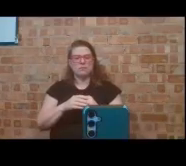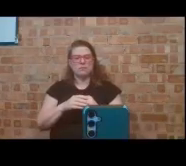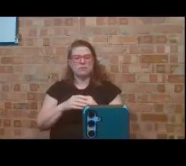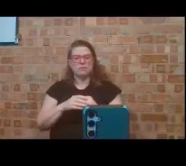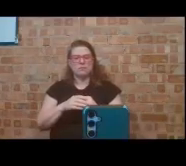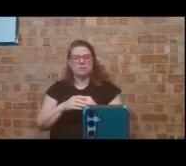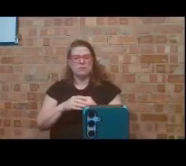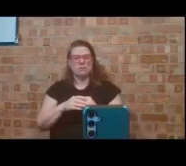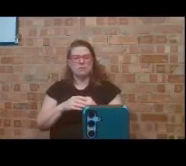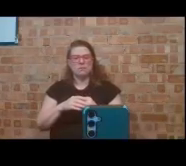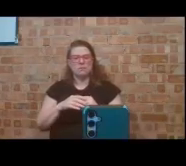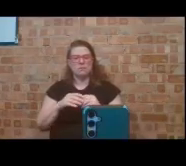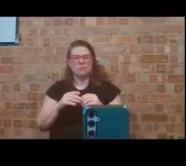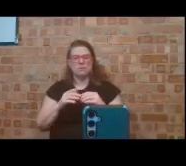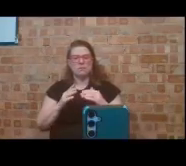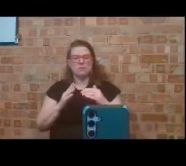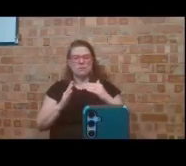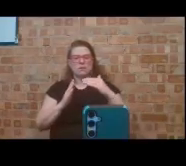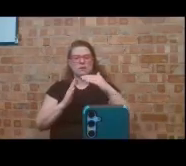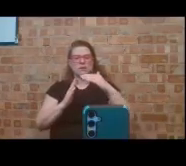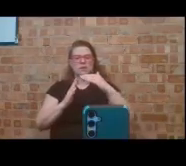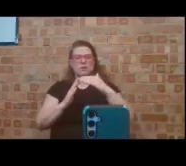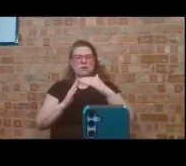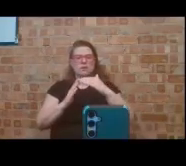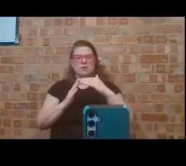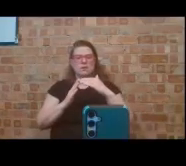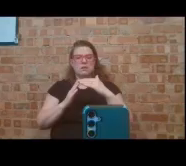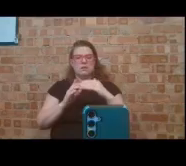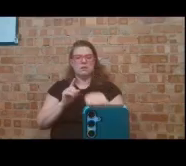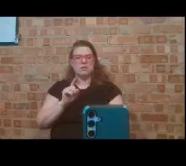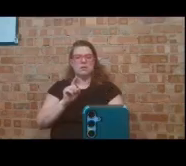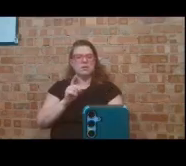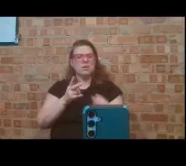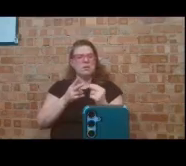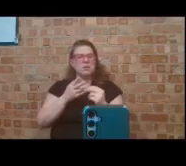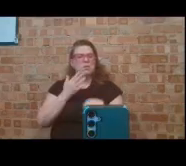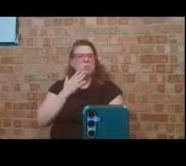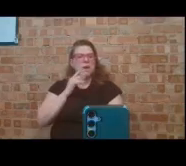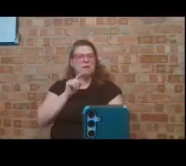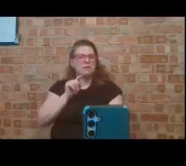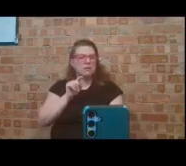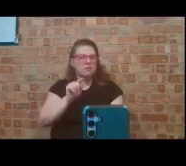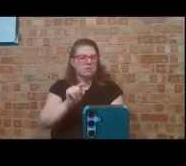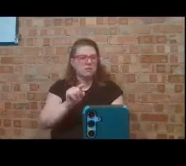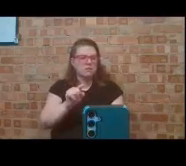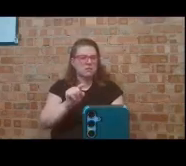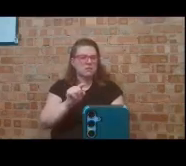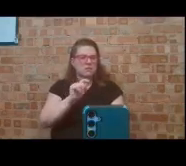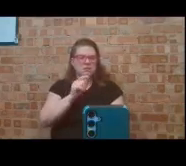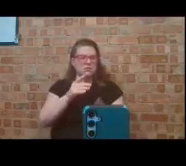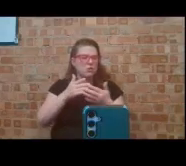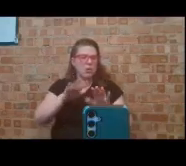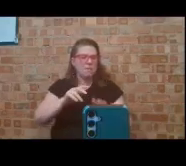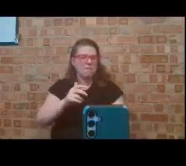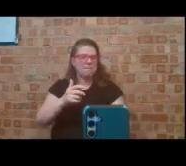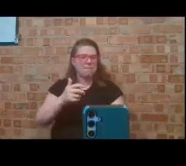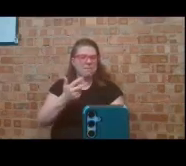read and speak menu, you've got a couple of things that you could turn on here. You could turn on the